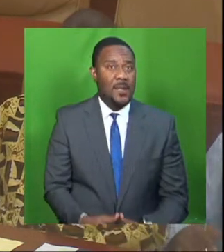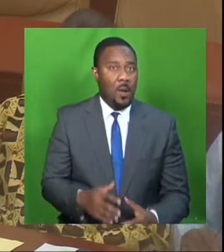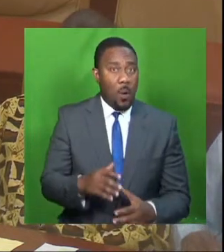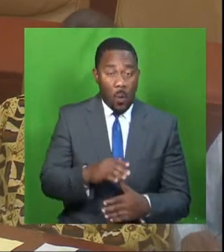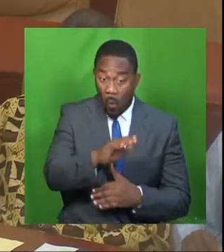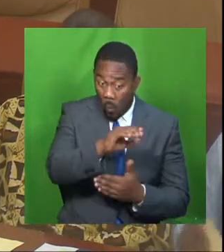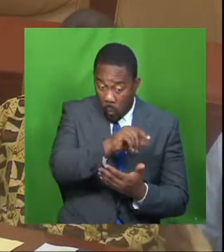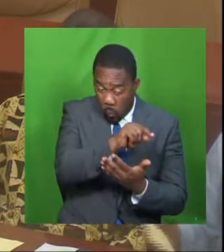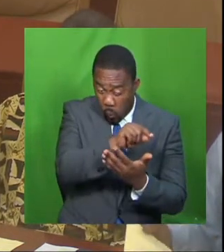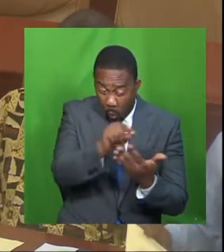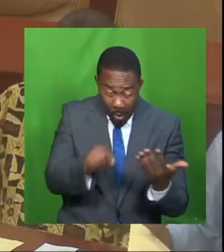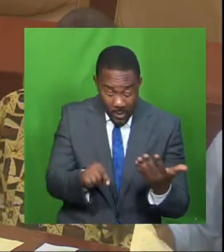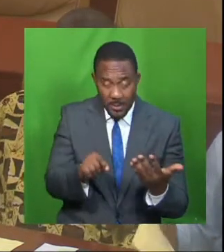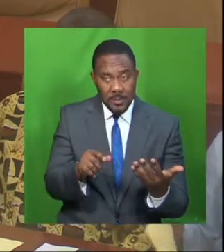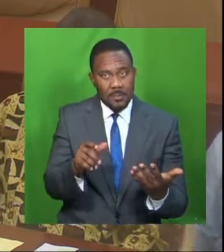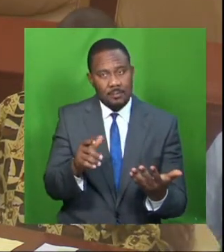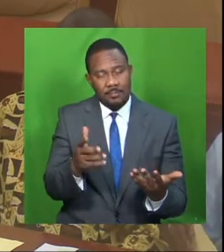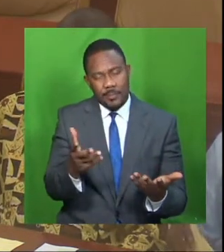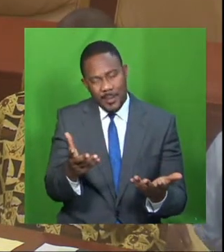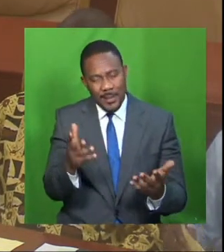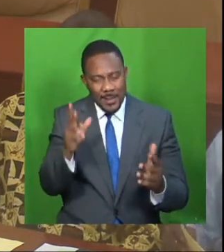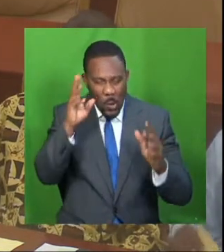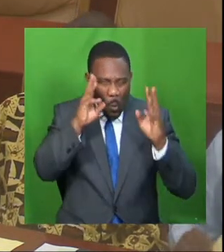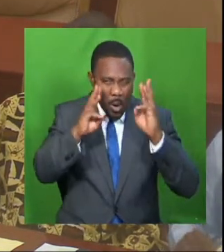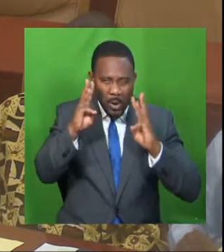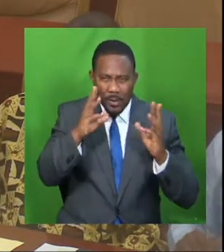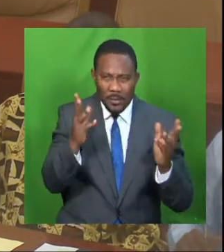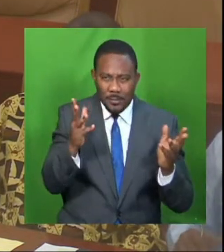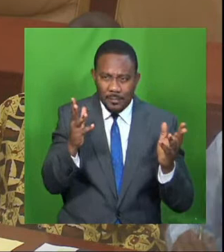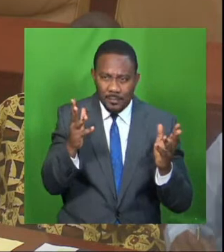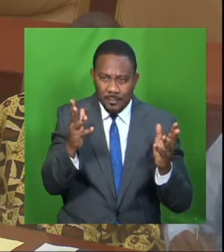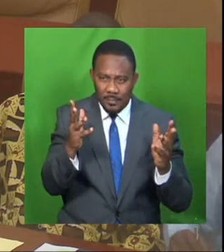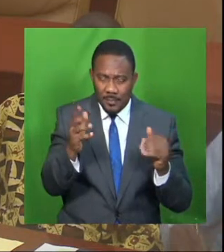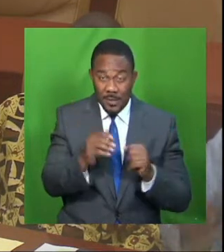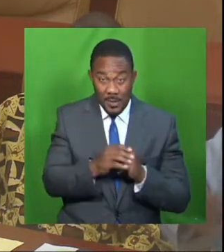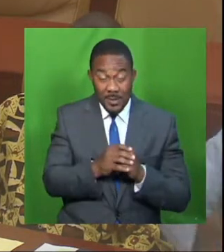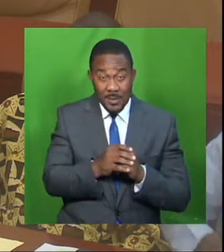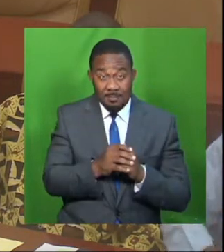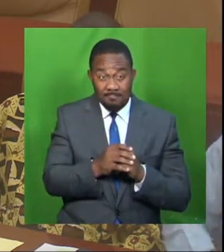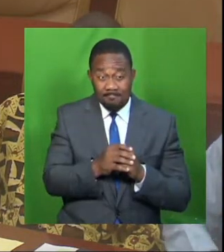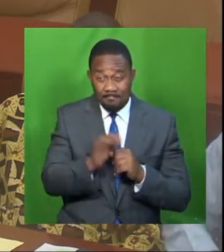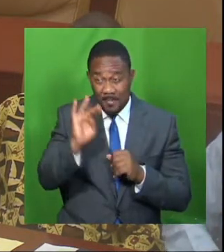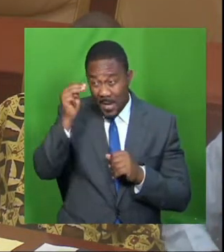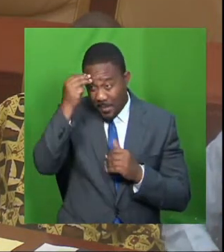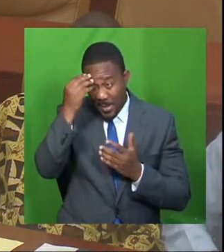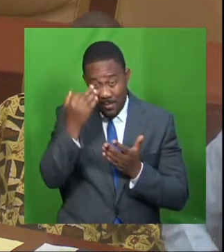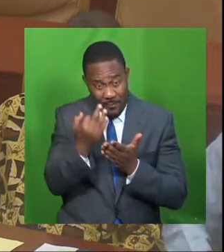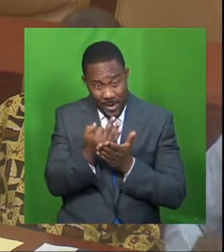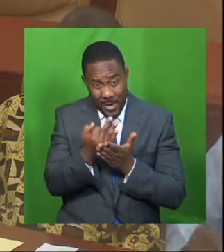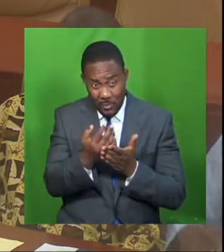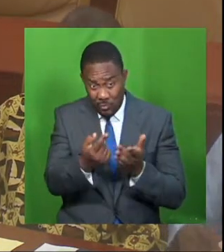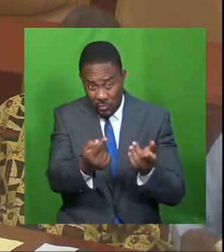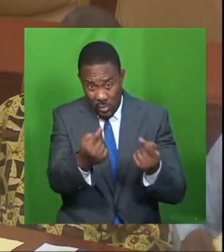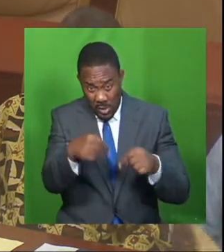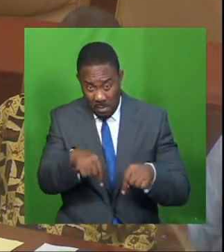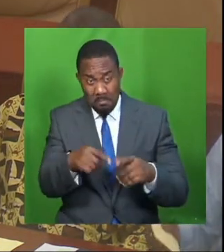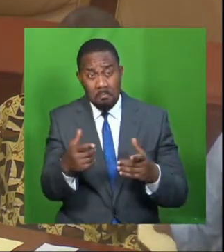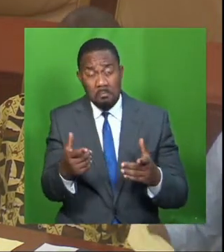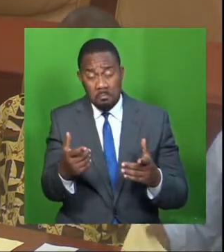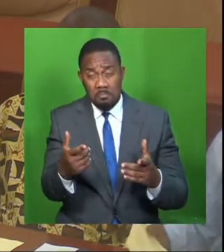has become 3 years debt stock report. And we are in Parliament. Mr. Speaker, we cannot tolerate this. Parliament must be